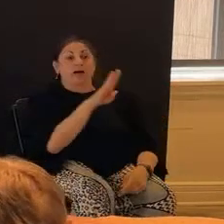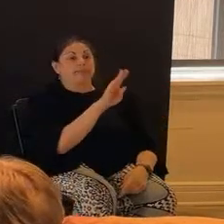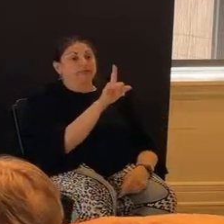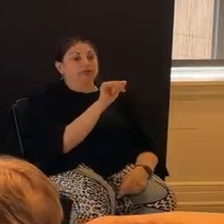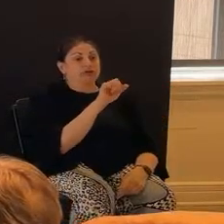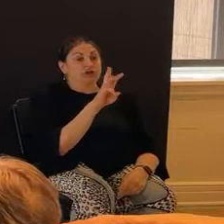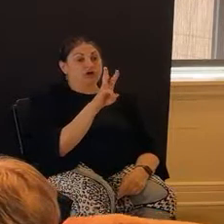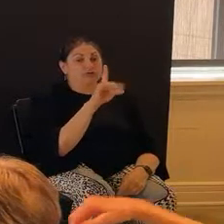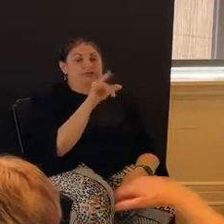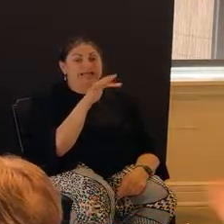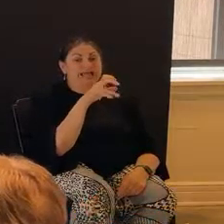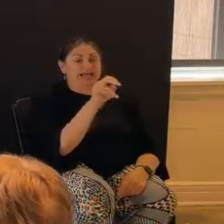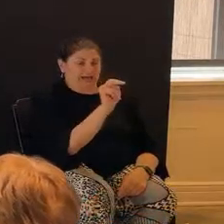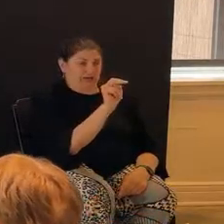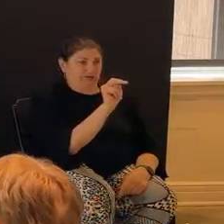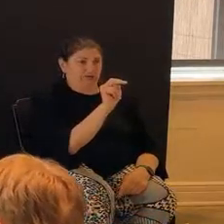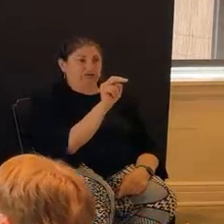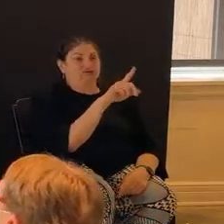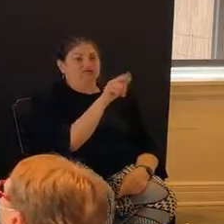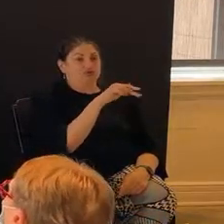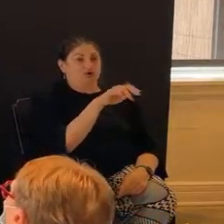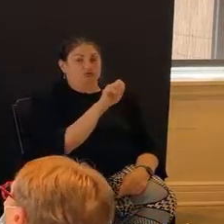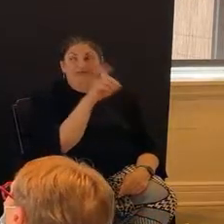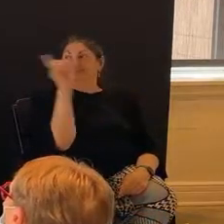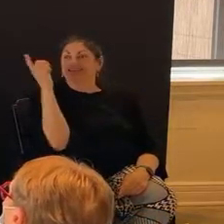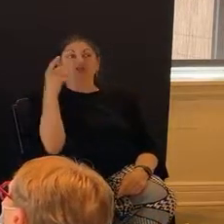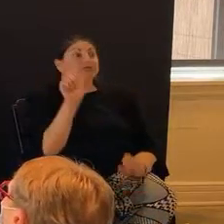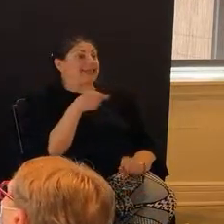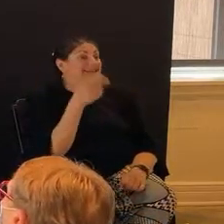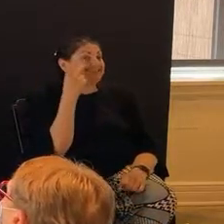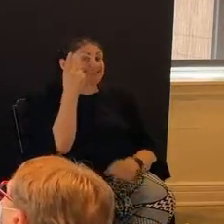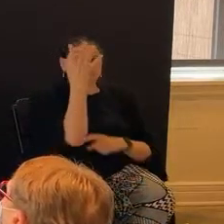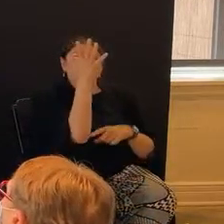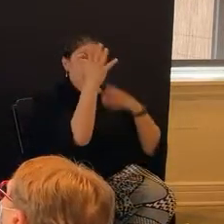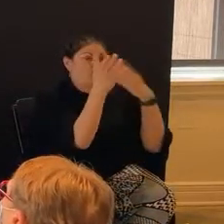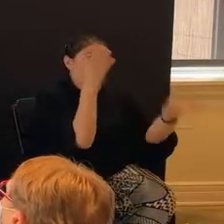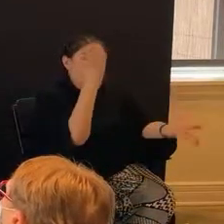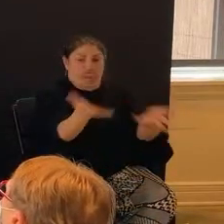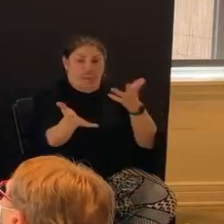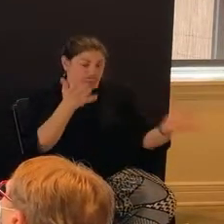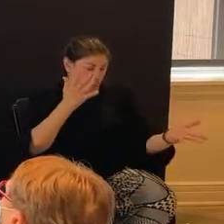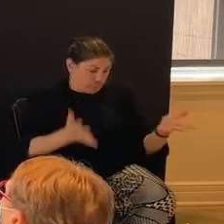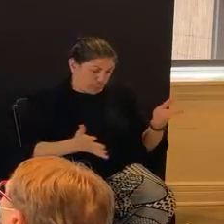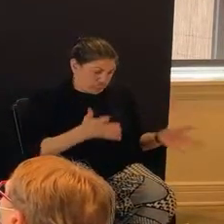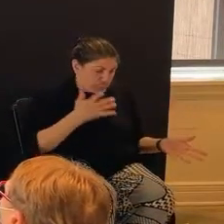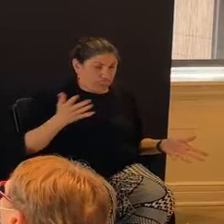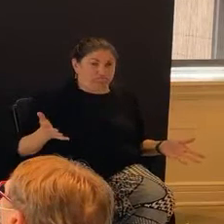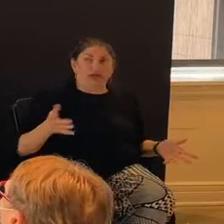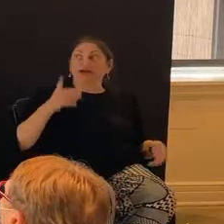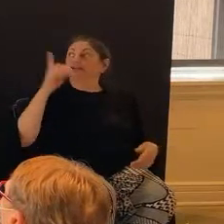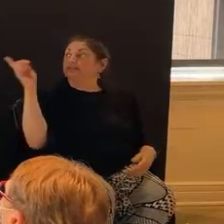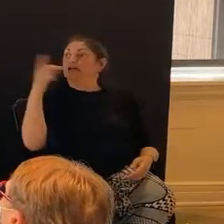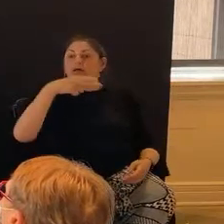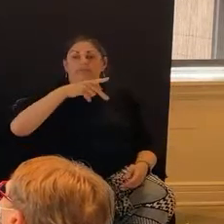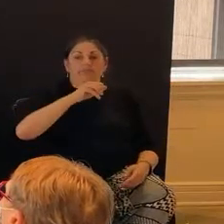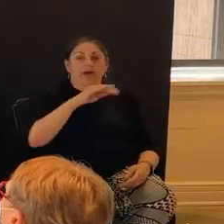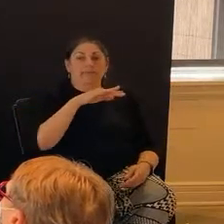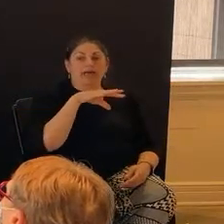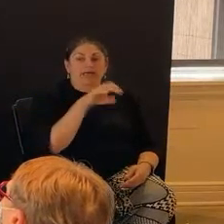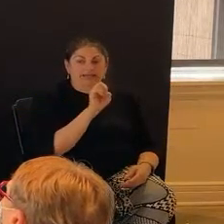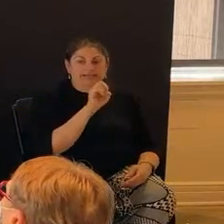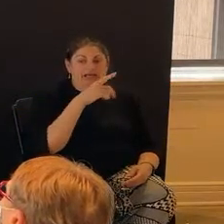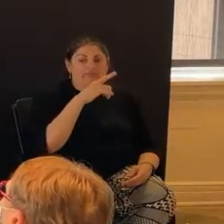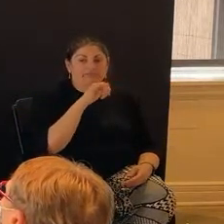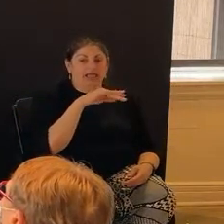sort of proverbial matchsticks. And then this is a image from what's called the pumice plain, which is this area in front of